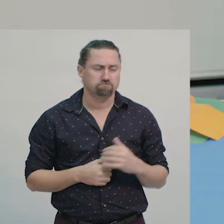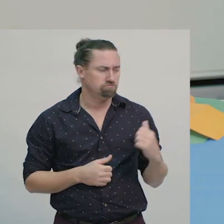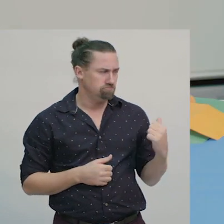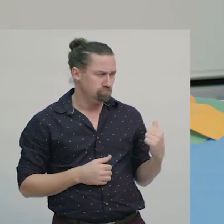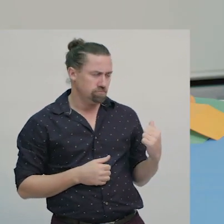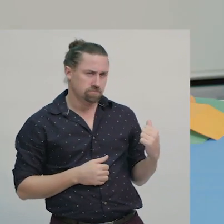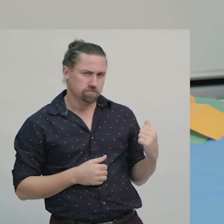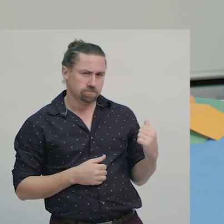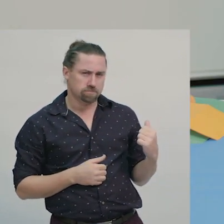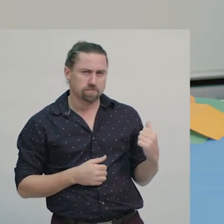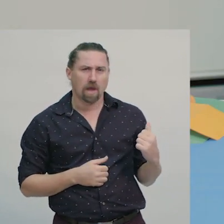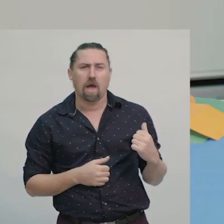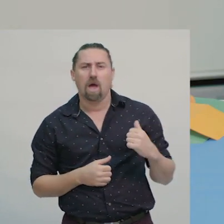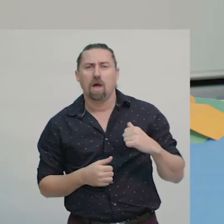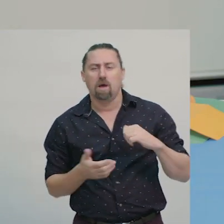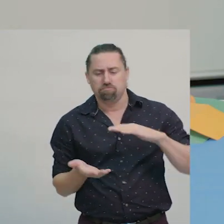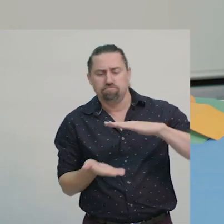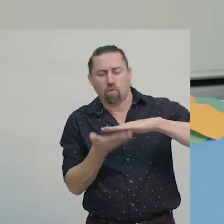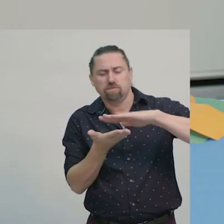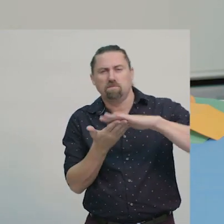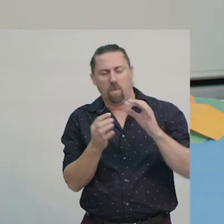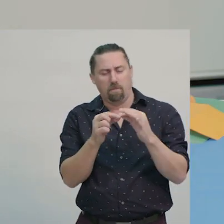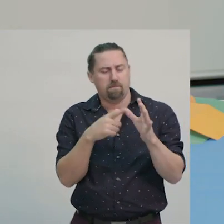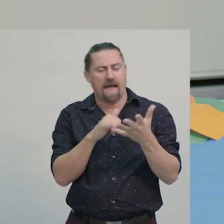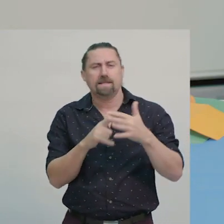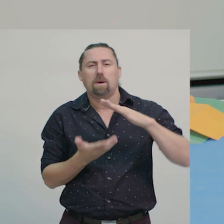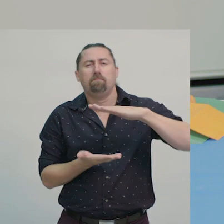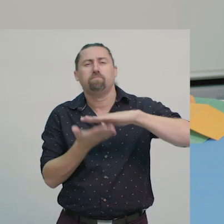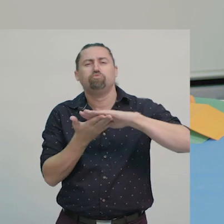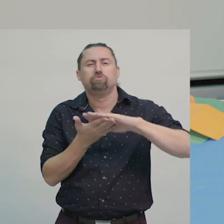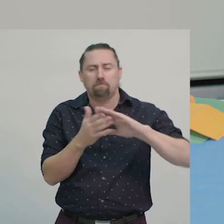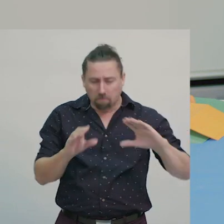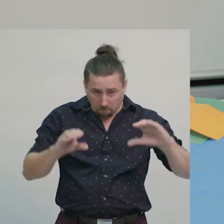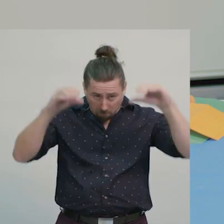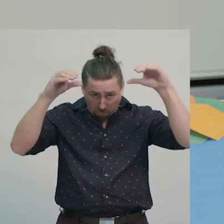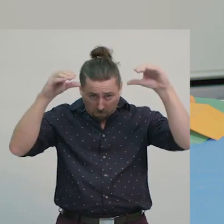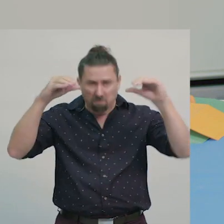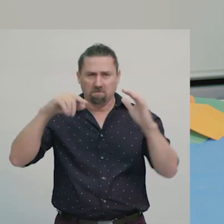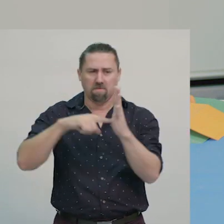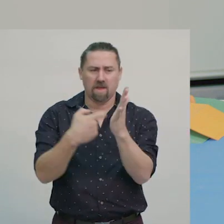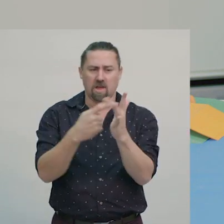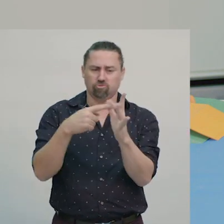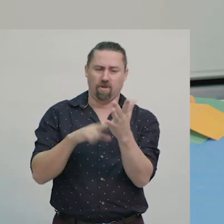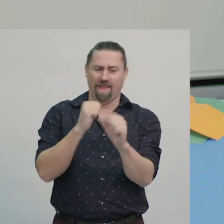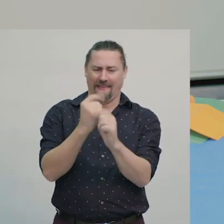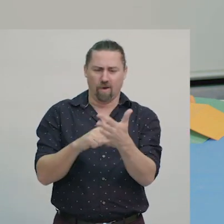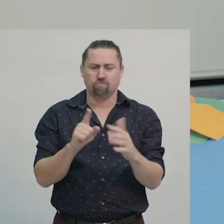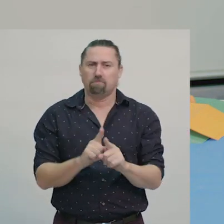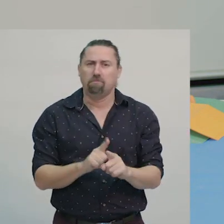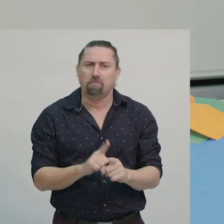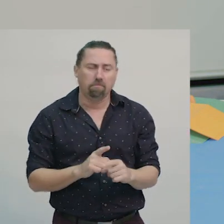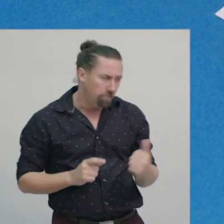What shape do you think will be on the bottom or the base? It is also a triangle. Let's record that.